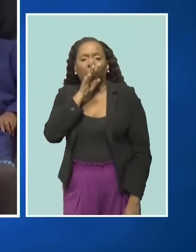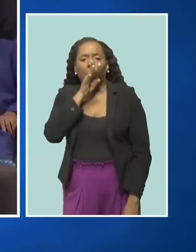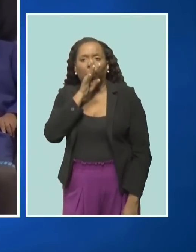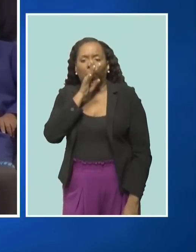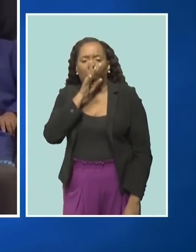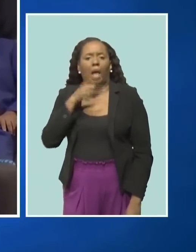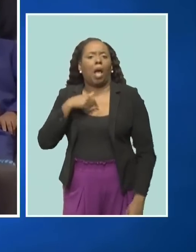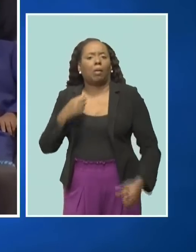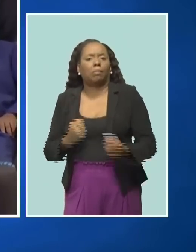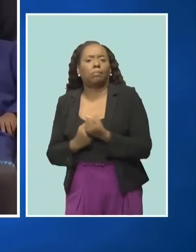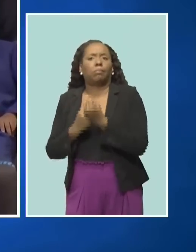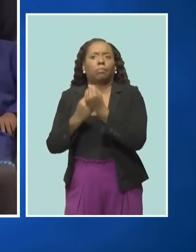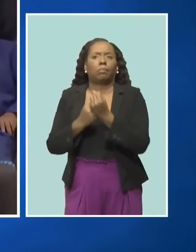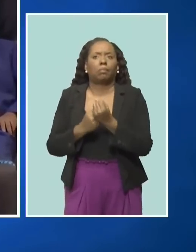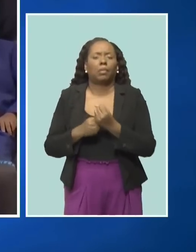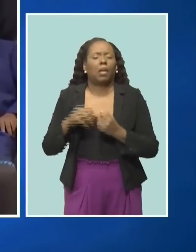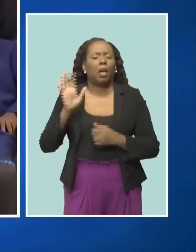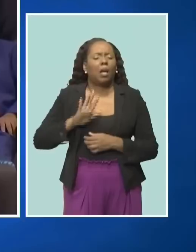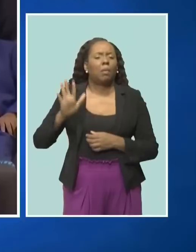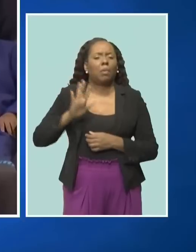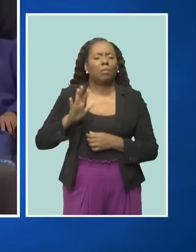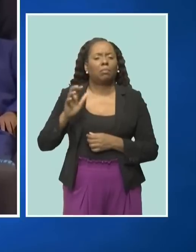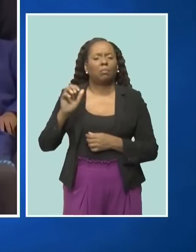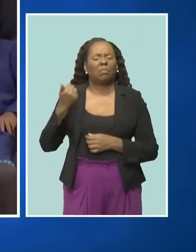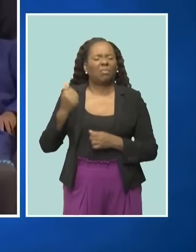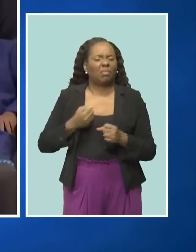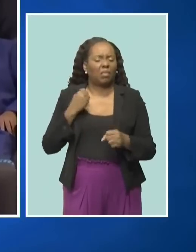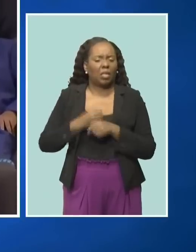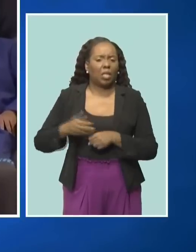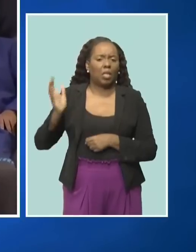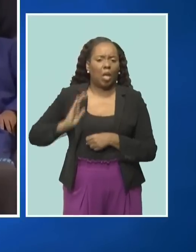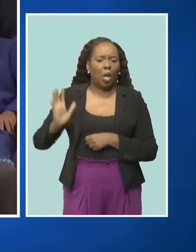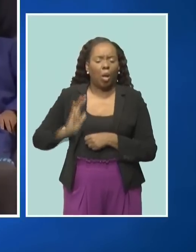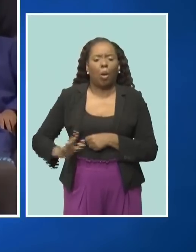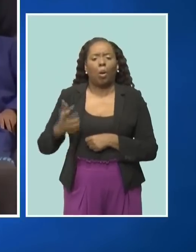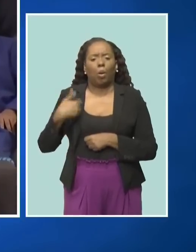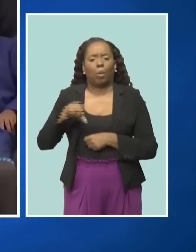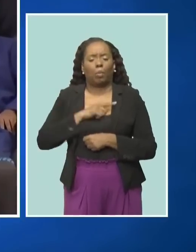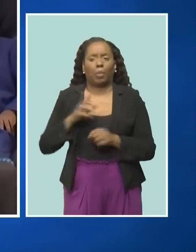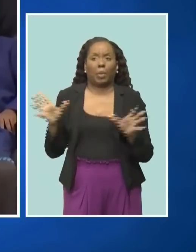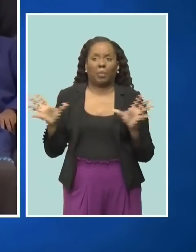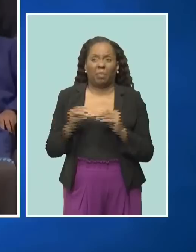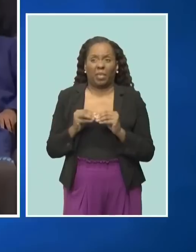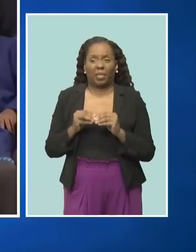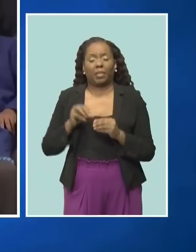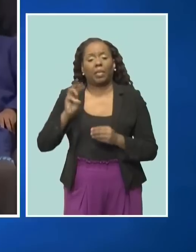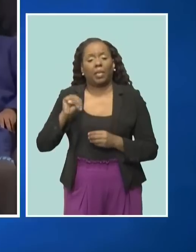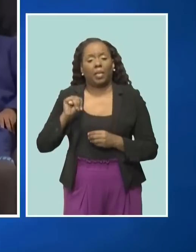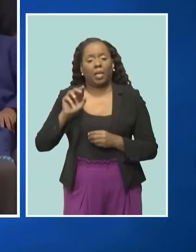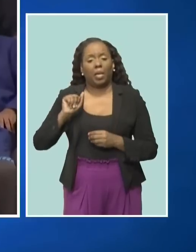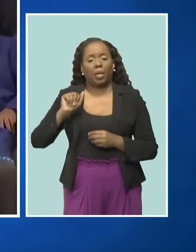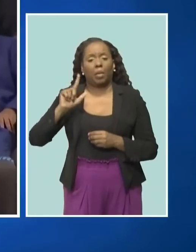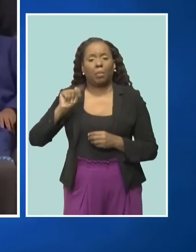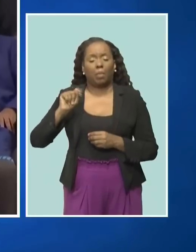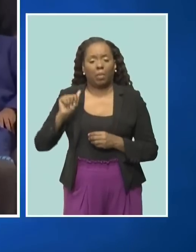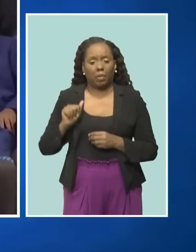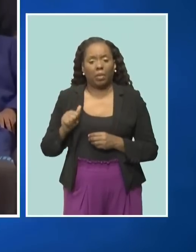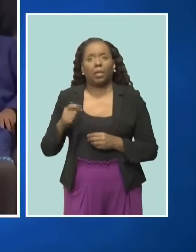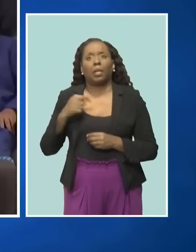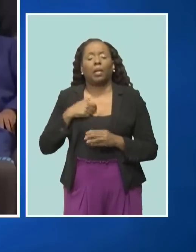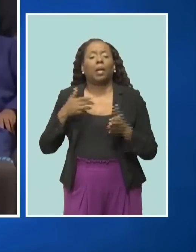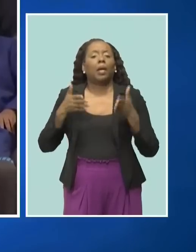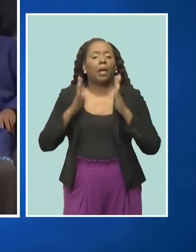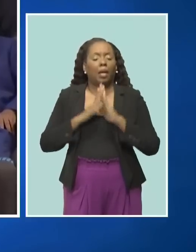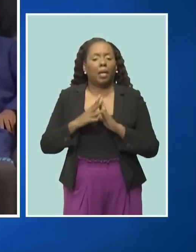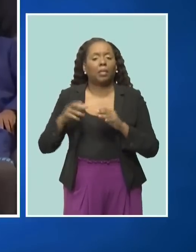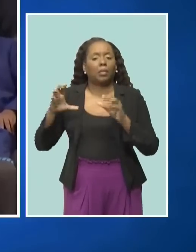in Malta nearly a decade ago, I asked the then Prince's Trust, now the King's